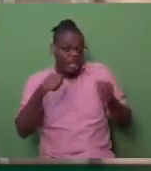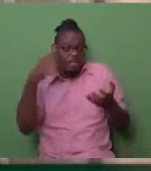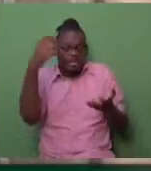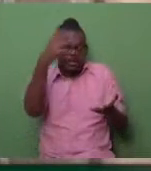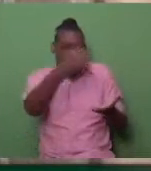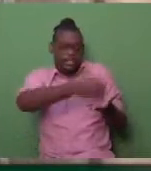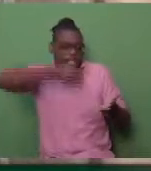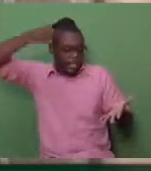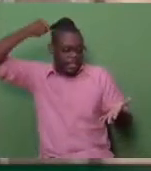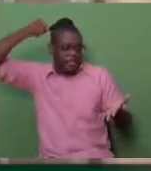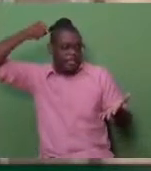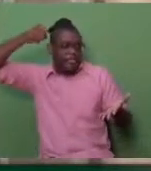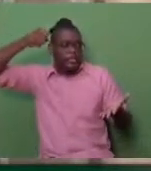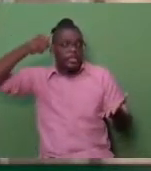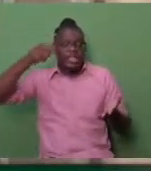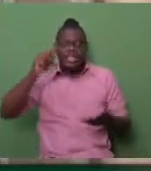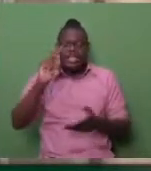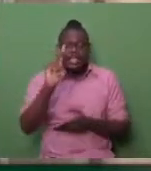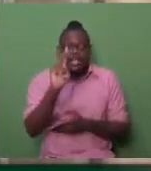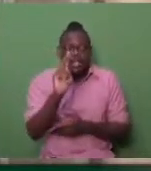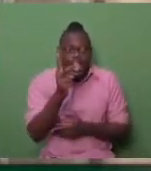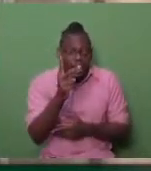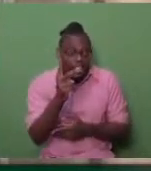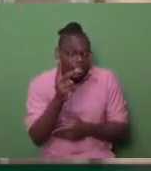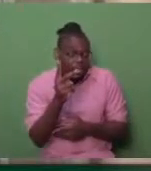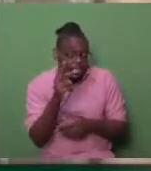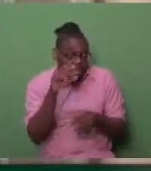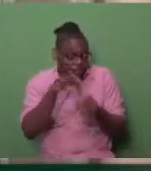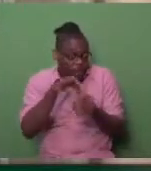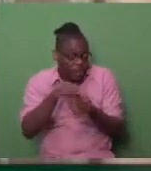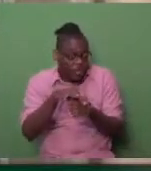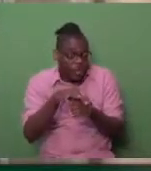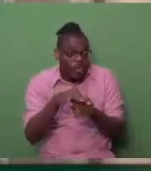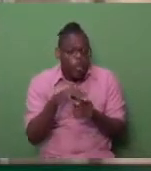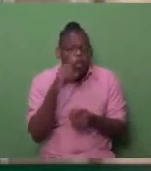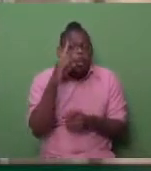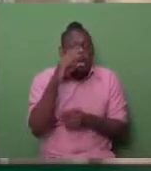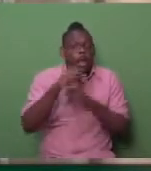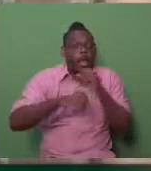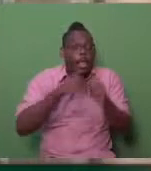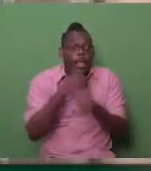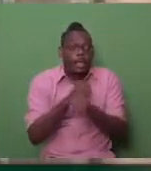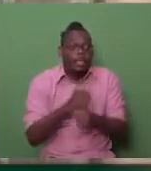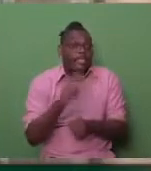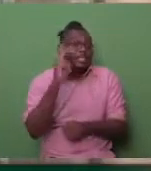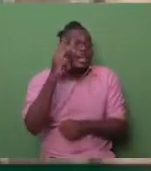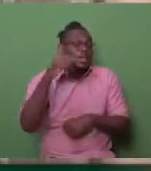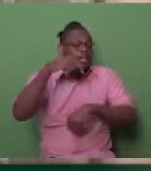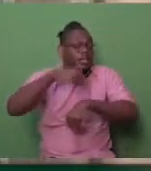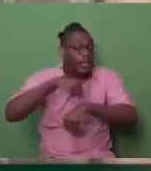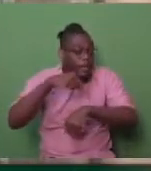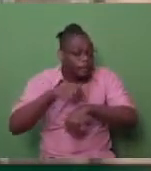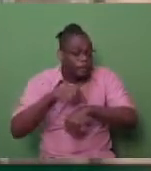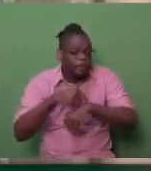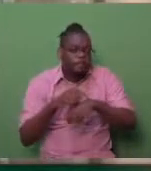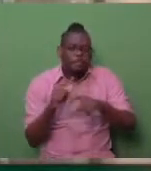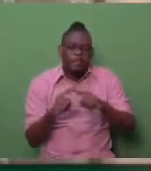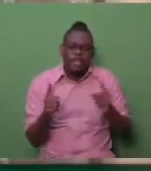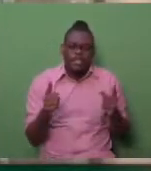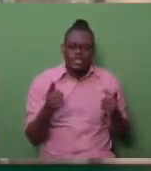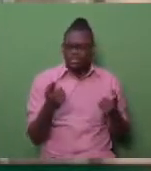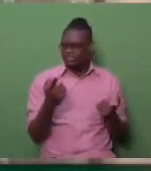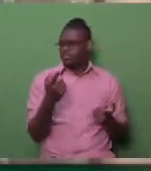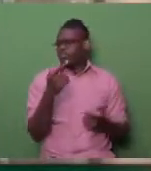1 year. And it's ironic, given that the Debe South Electoral District in the Pinal Debe